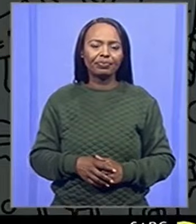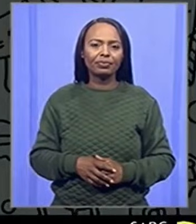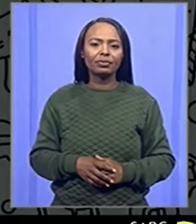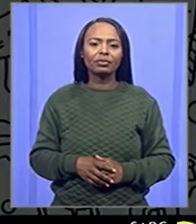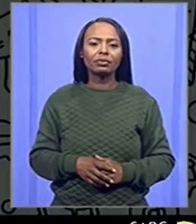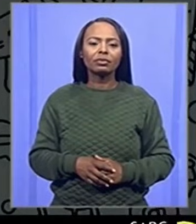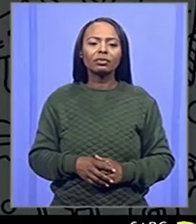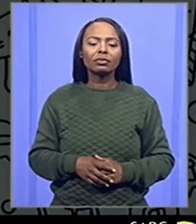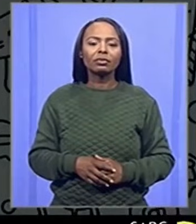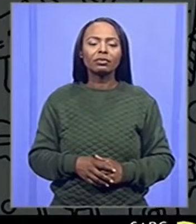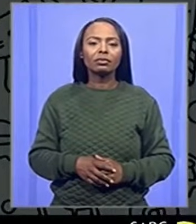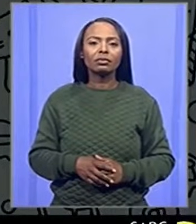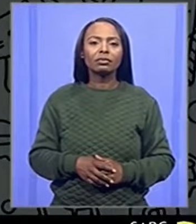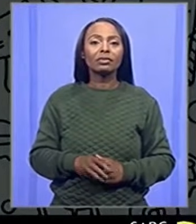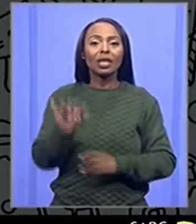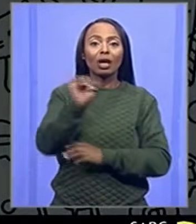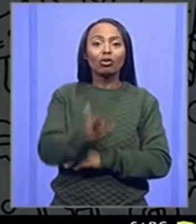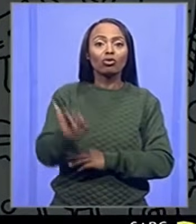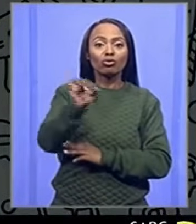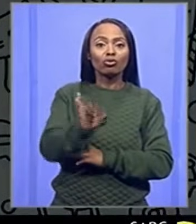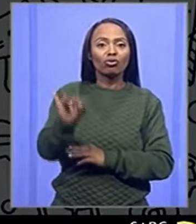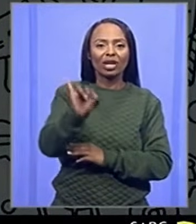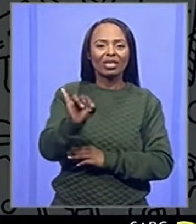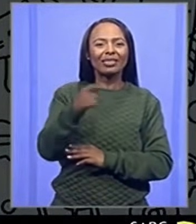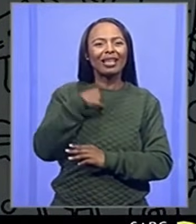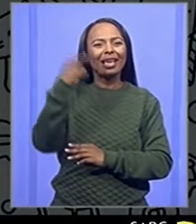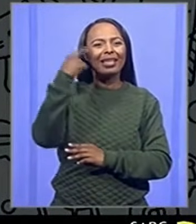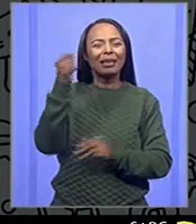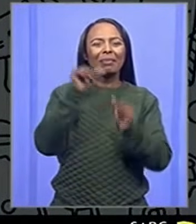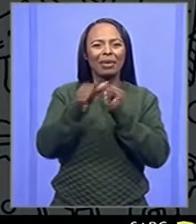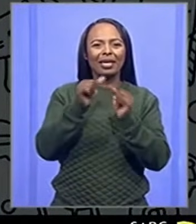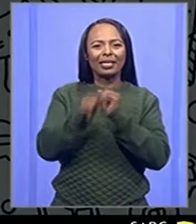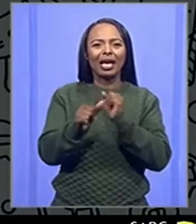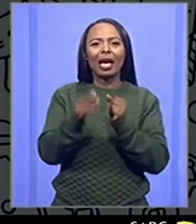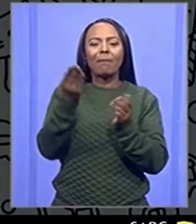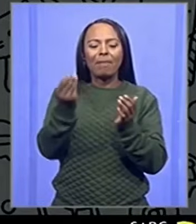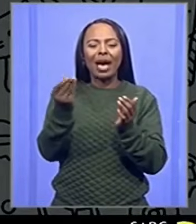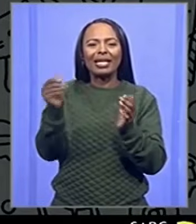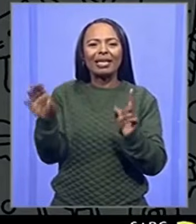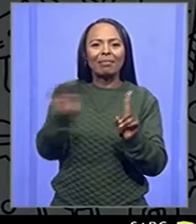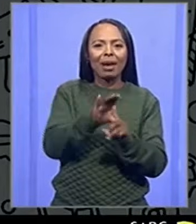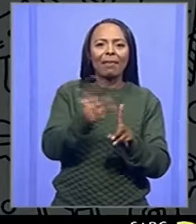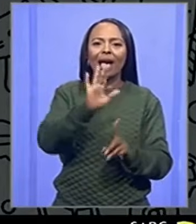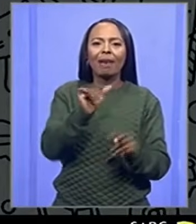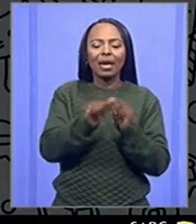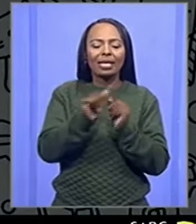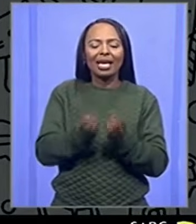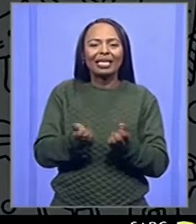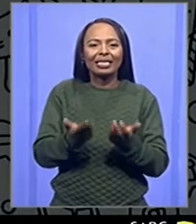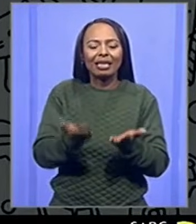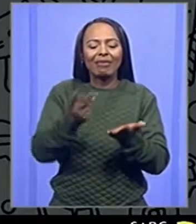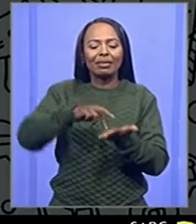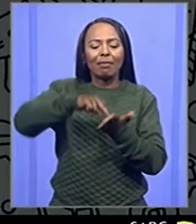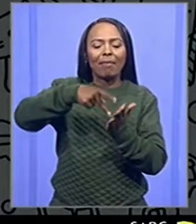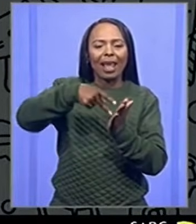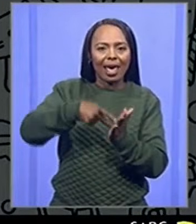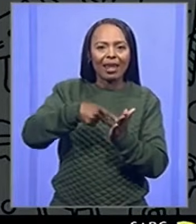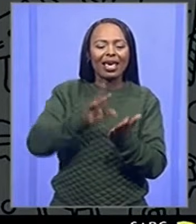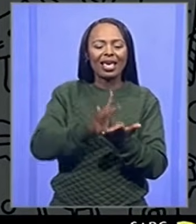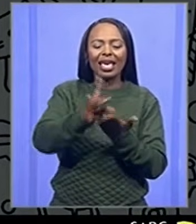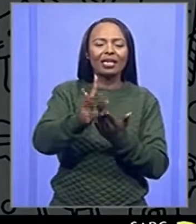E ka nna hela ha di-insurance di tla fedisa di-cash plan ya nna di-service plan tse di ka kgonang go ka thusa